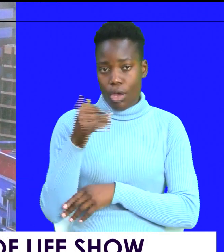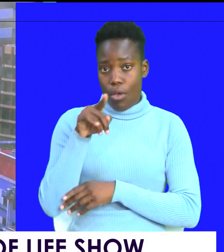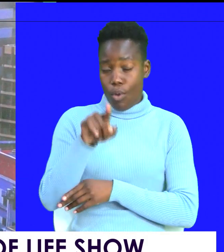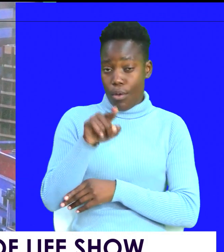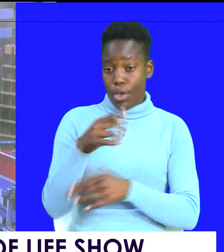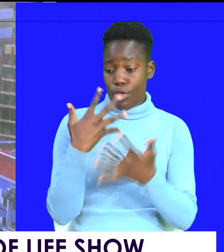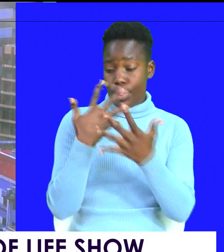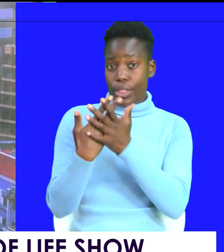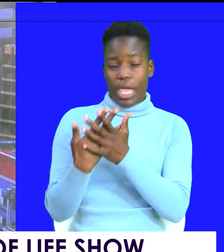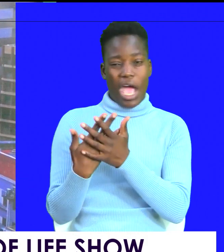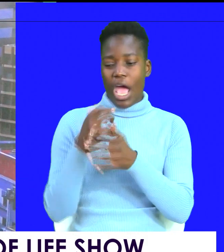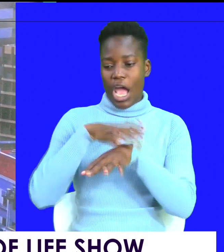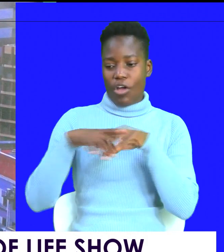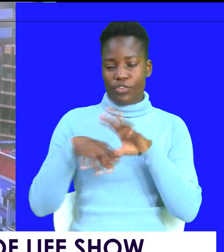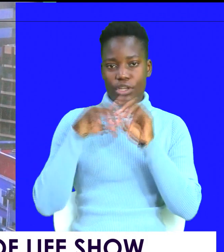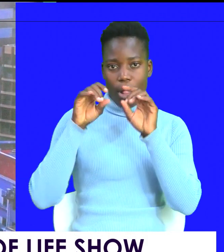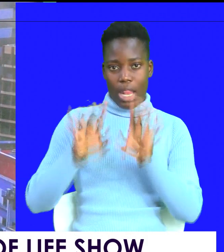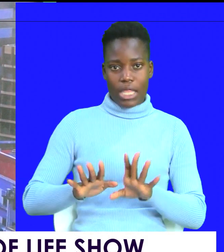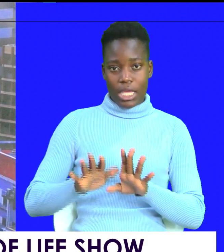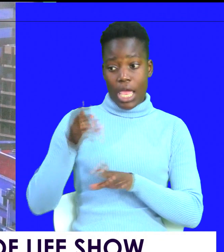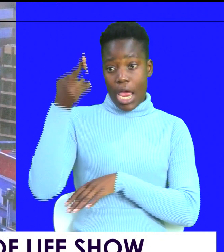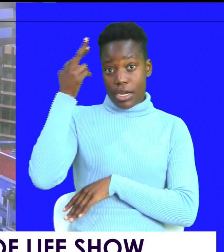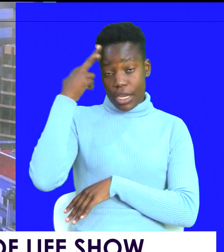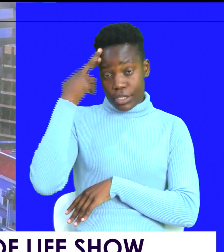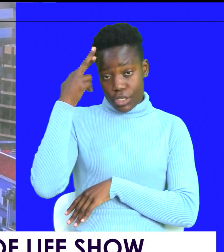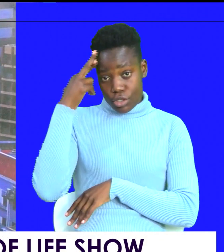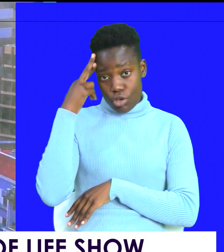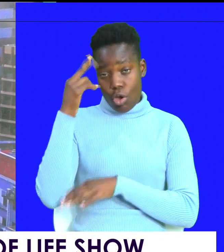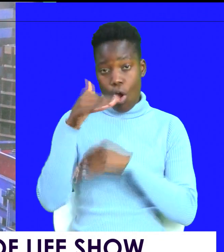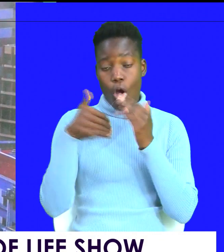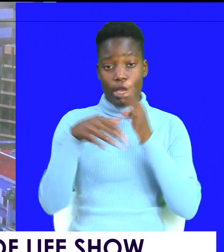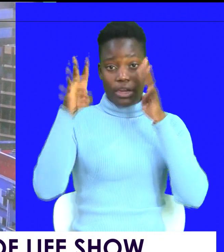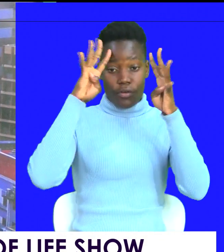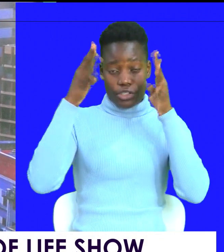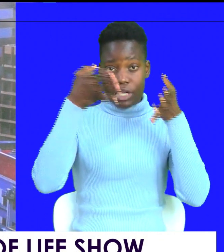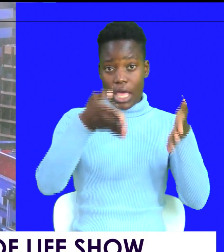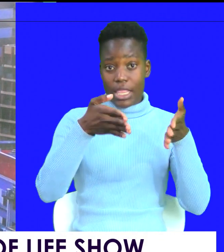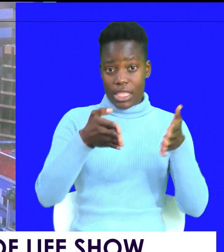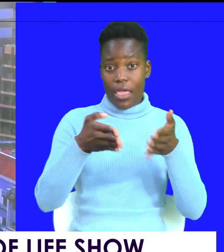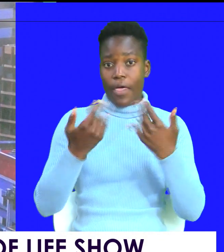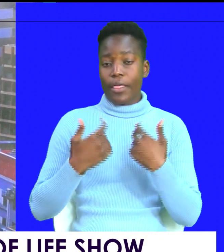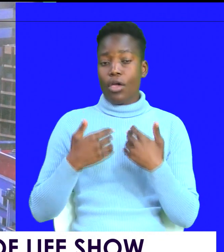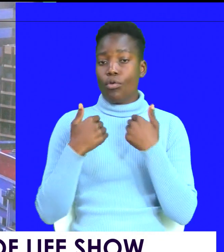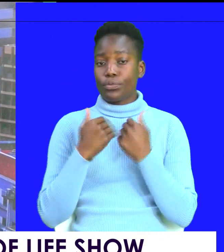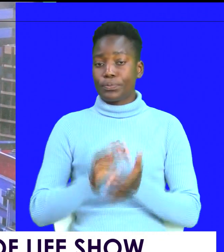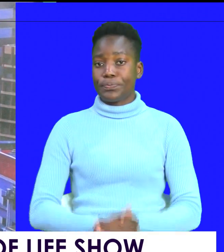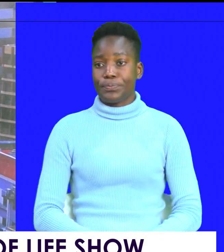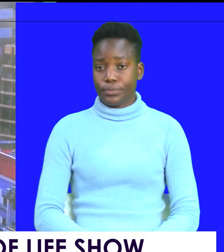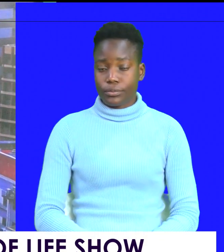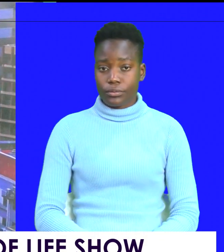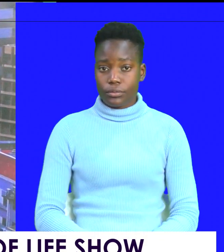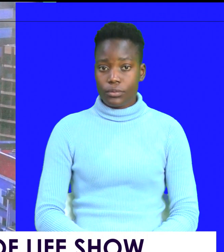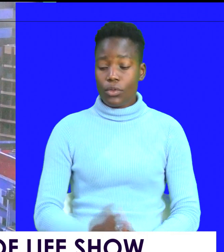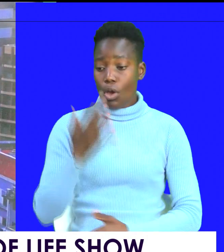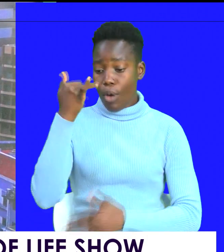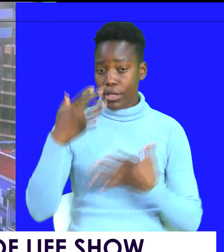prison, you are uncomfortable. That is why all innovations are there. Adversity is the mother of invention. Why